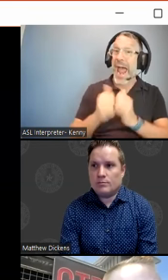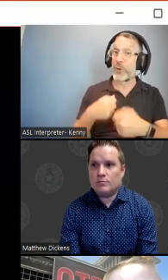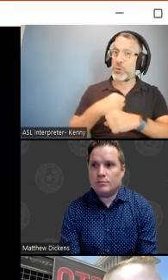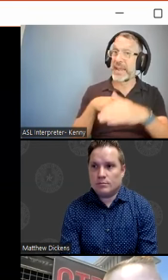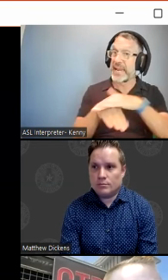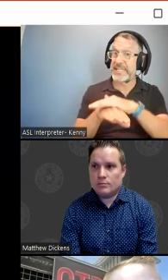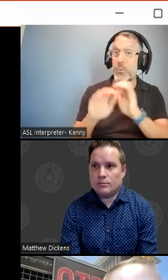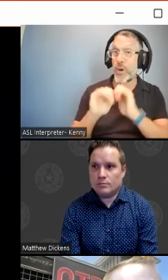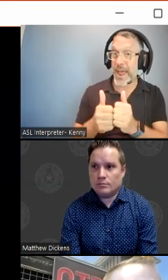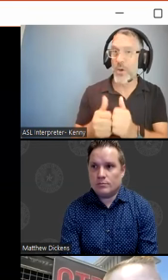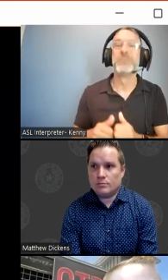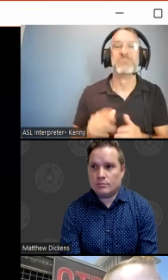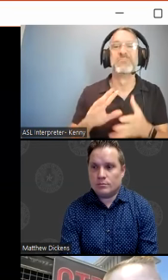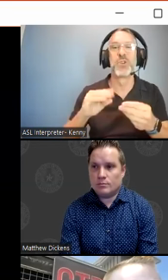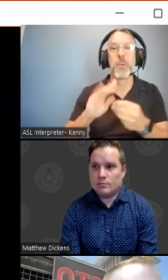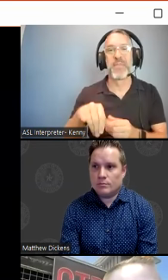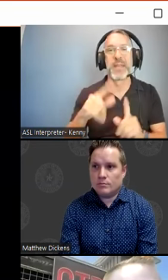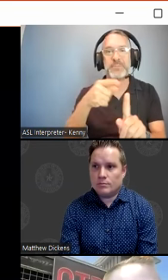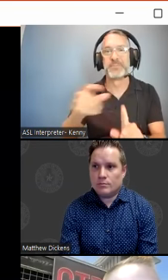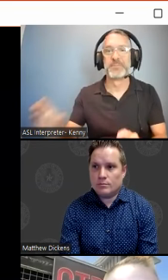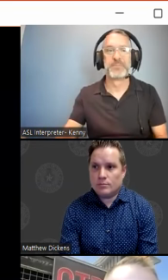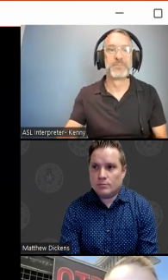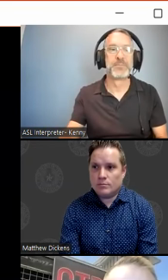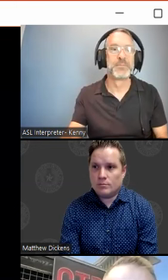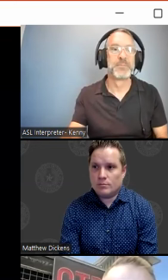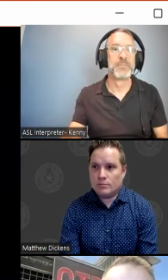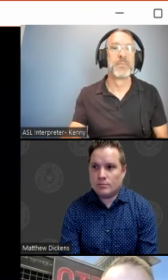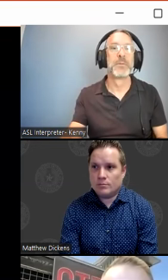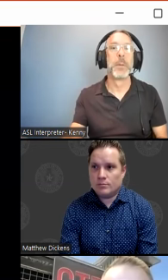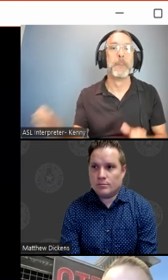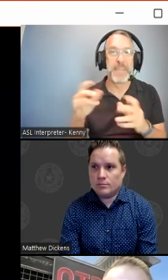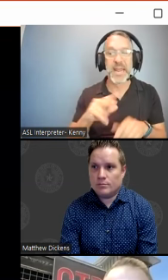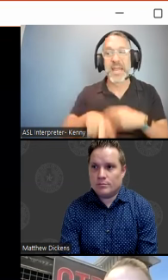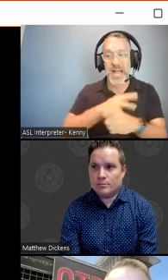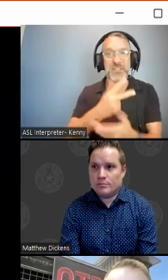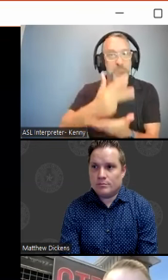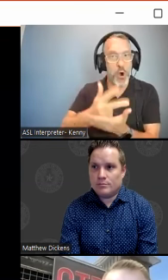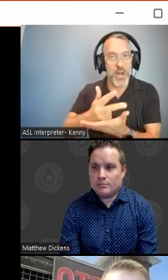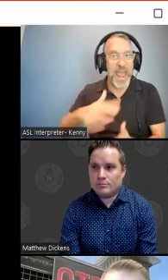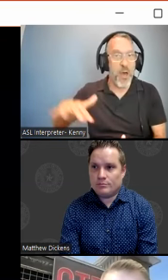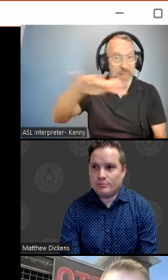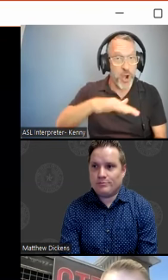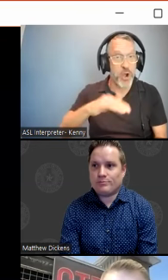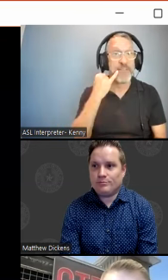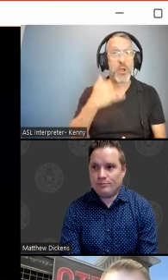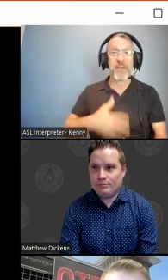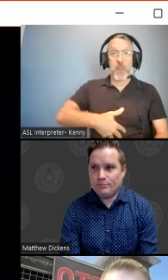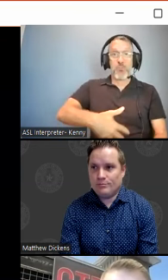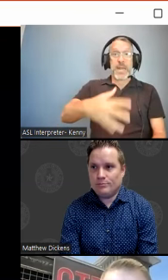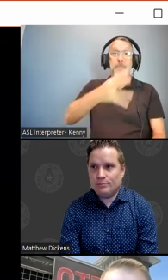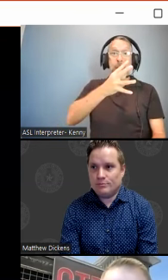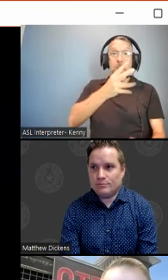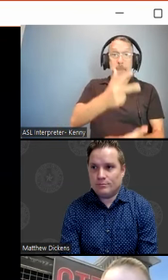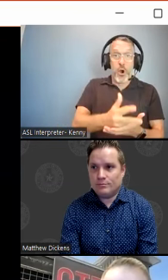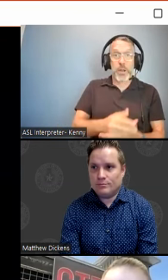accessible. So let's talk about that. There are many kinds of parking out there. If somebody has a pregnant mom parking,